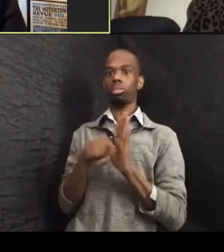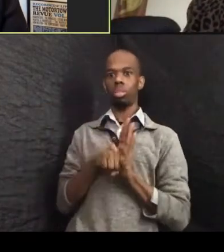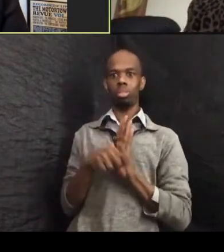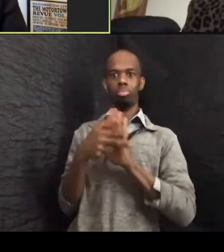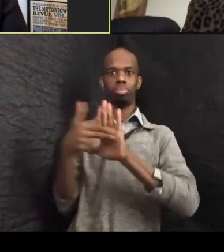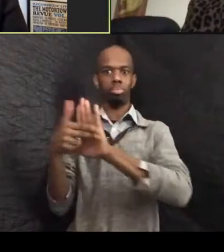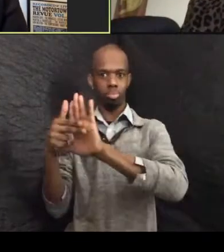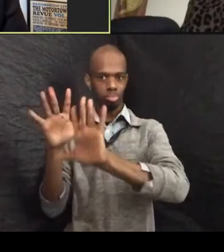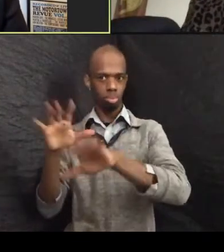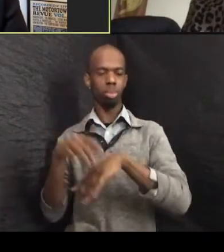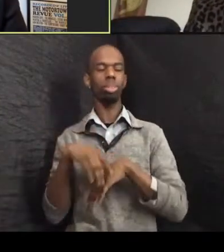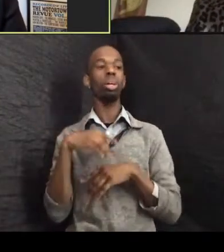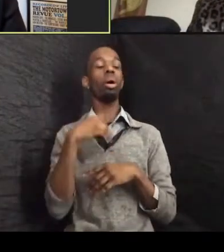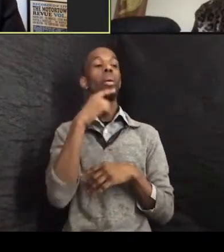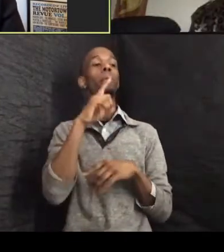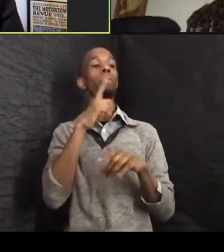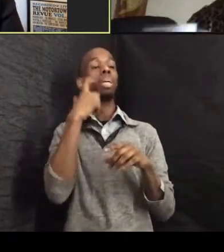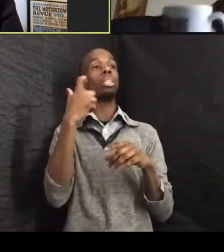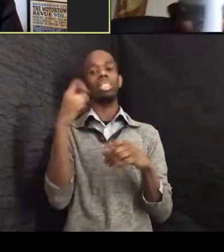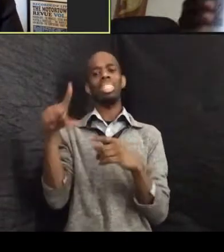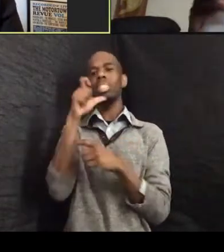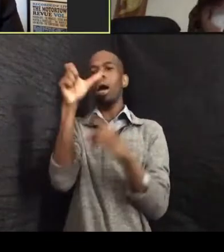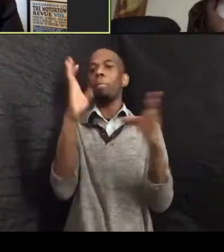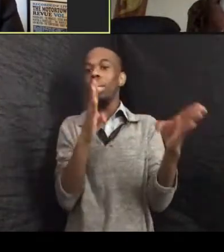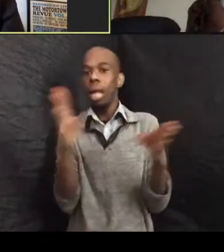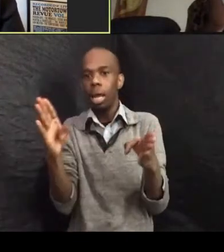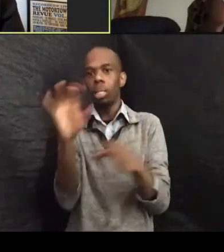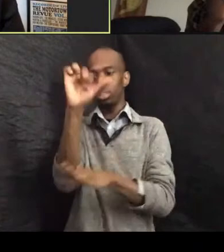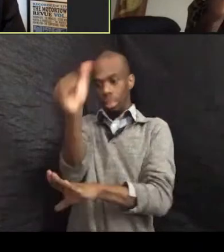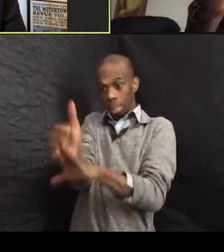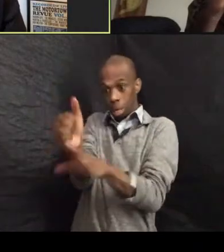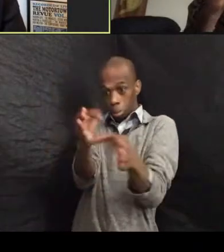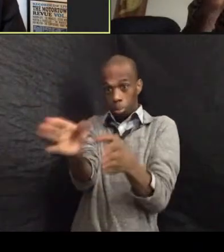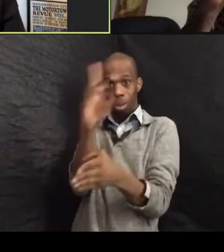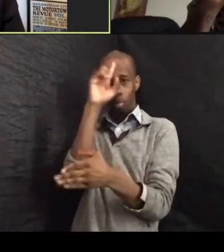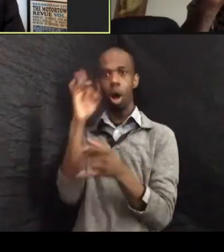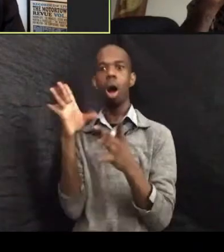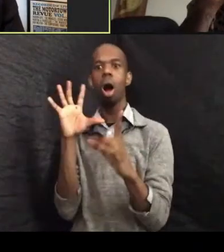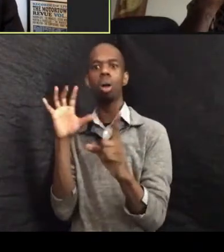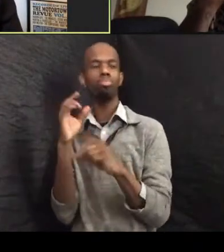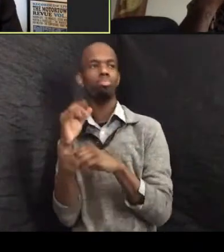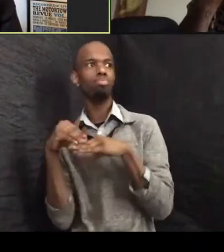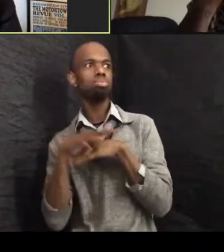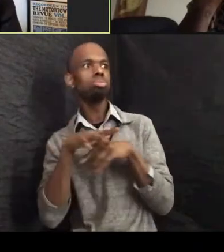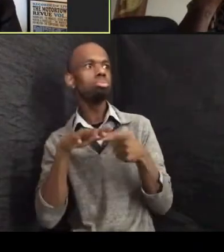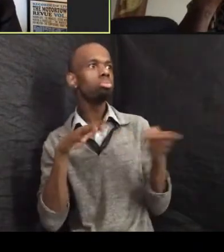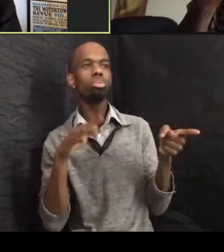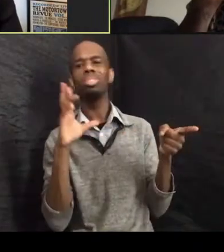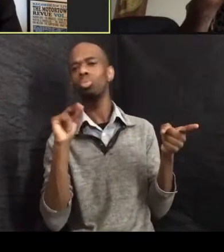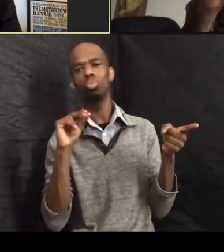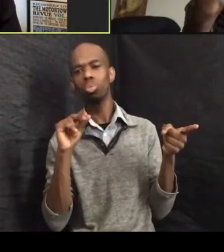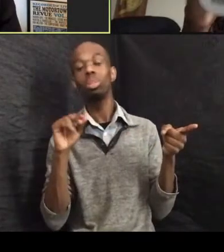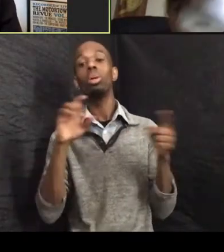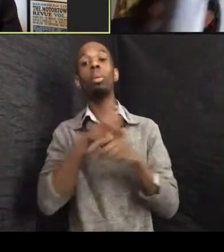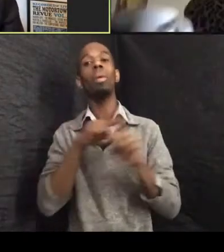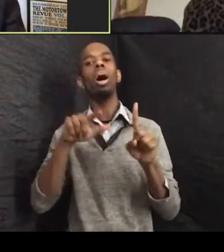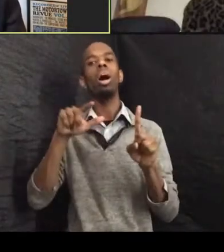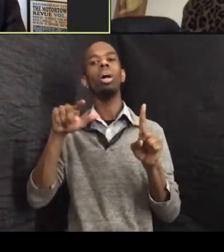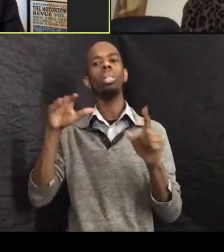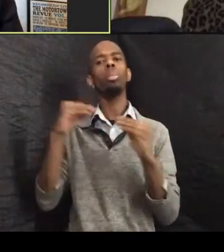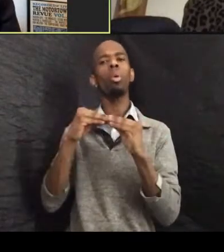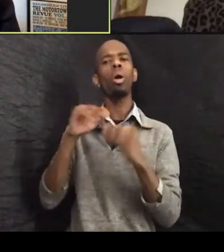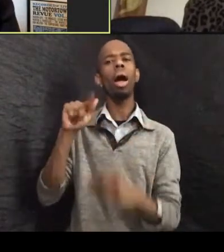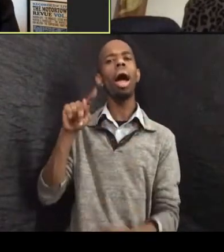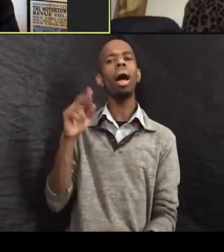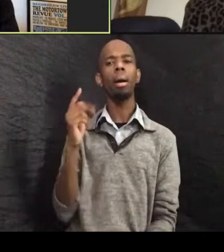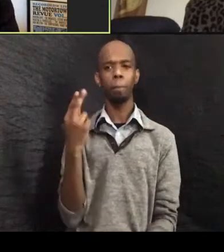it's apathy. You Yeah. know what I'm saying? It's a lack, they don't come from it, they can't relate. Hamilton had his own bag of